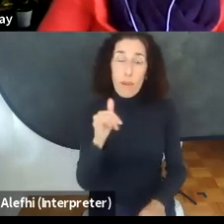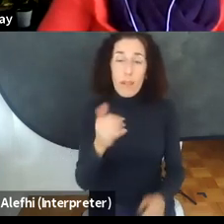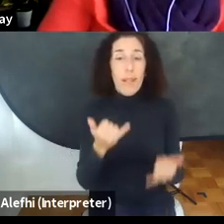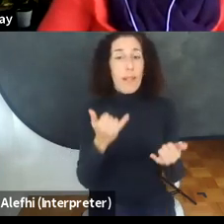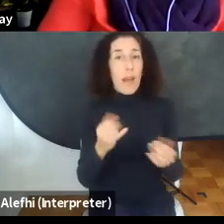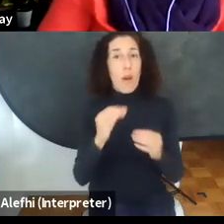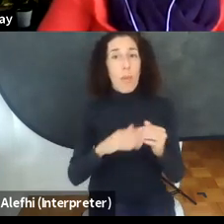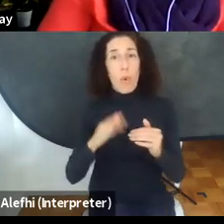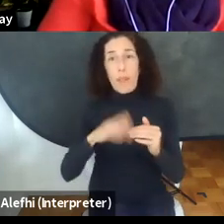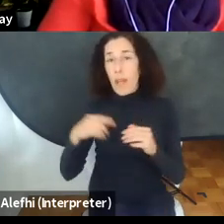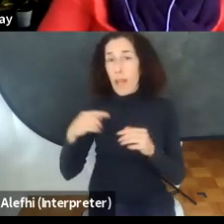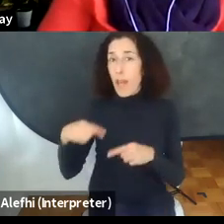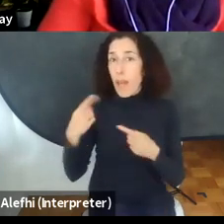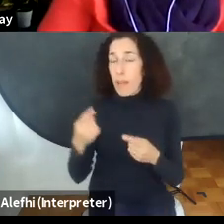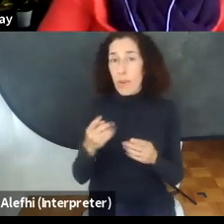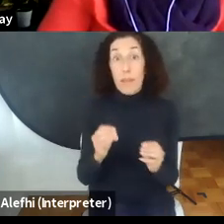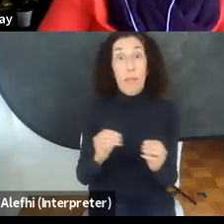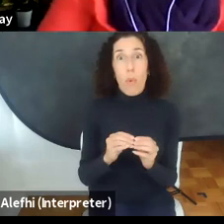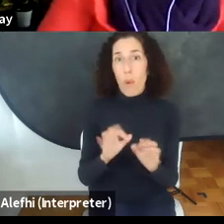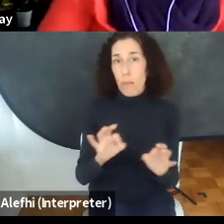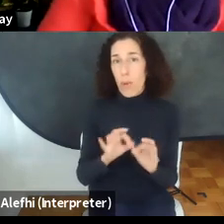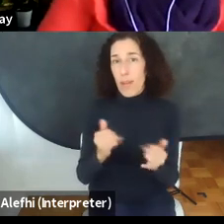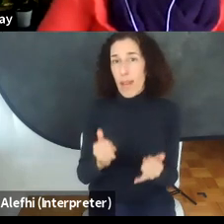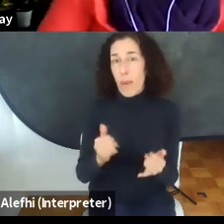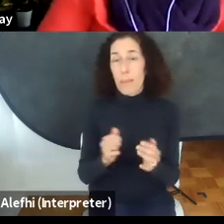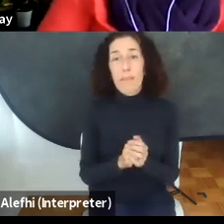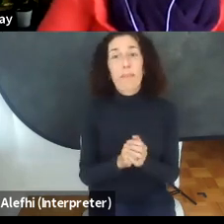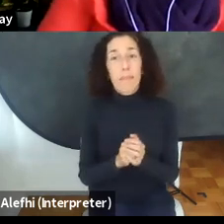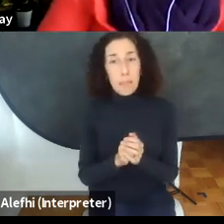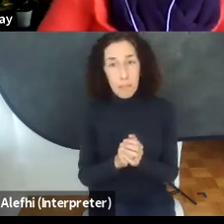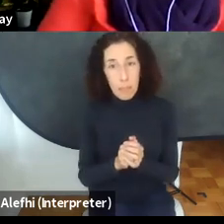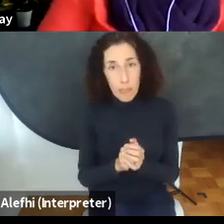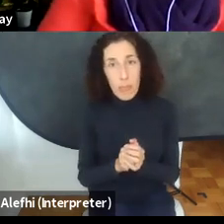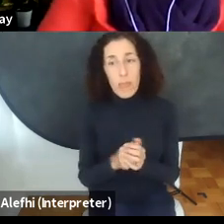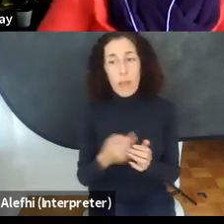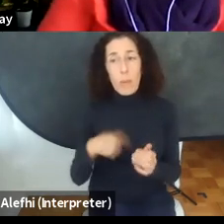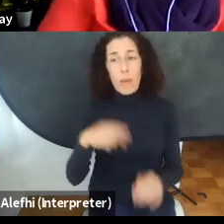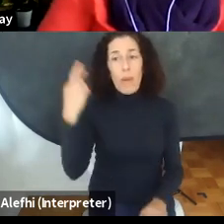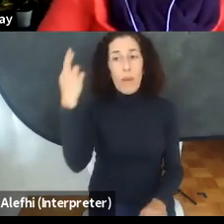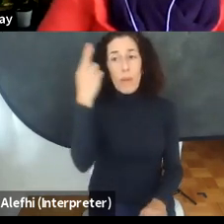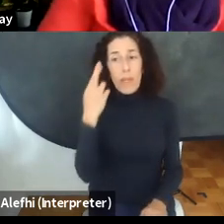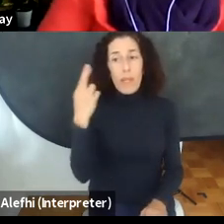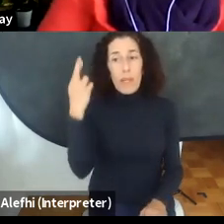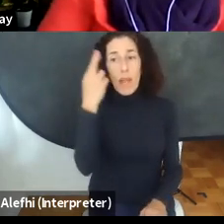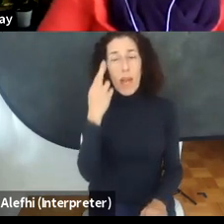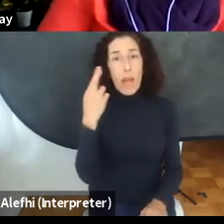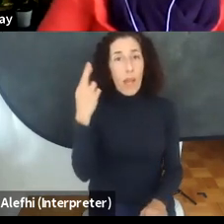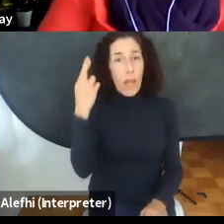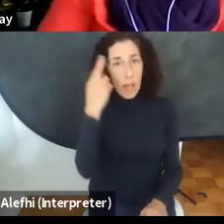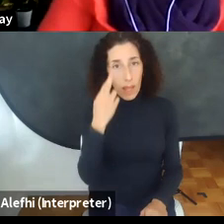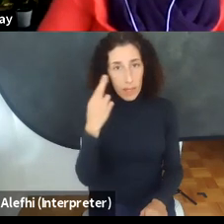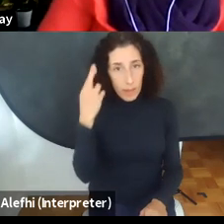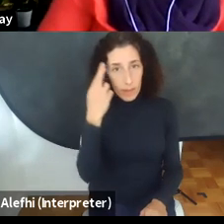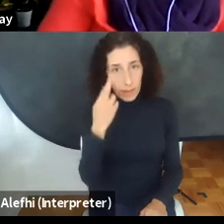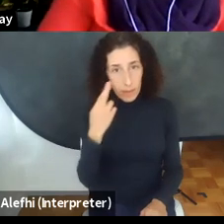it's more important. And we're realizing the effects of non-inclusiveness, you know, like why,